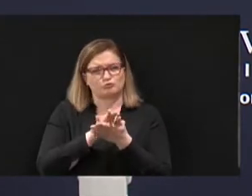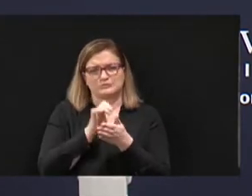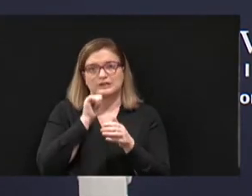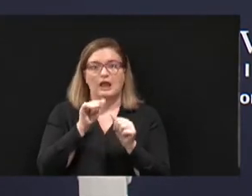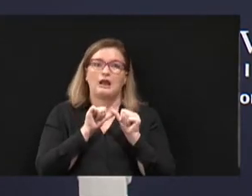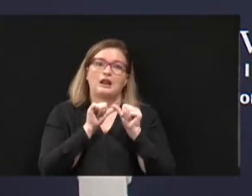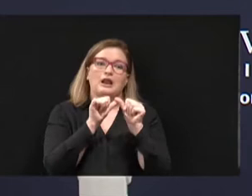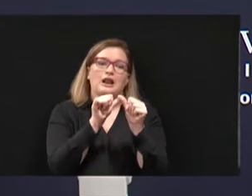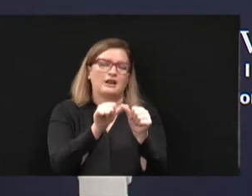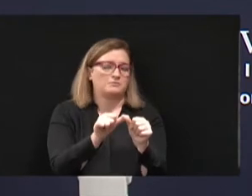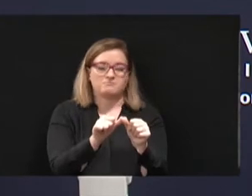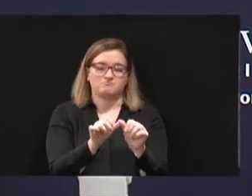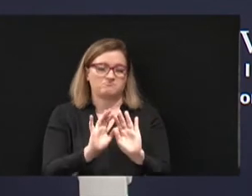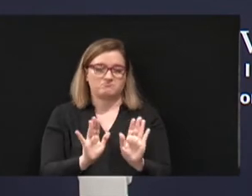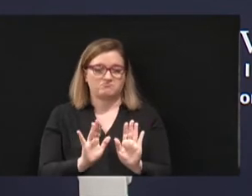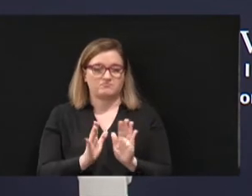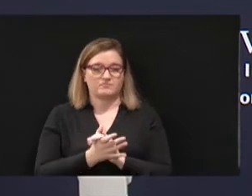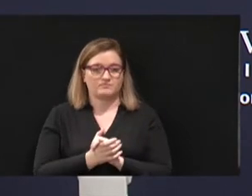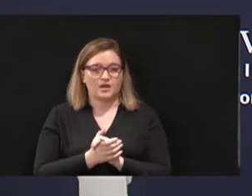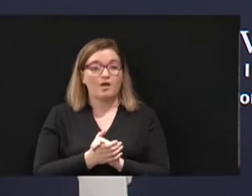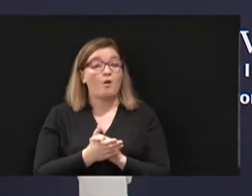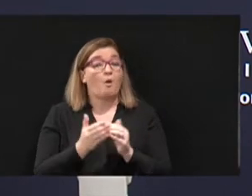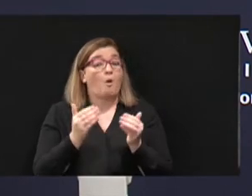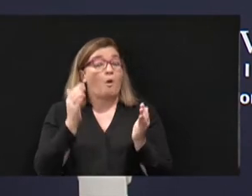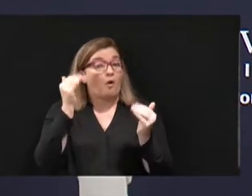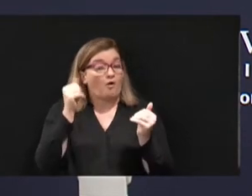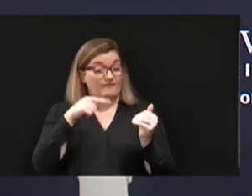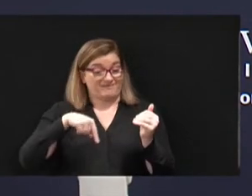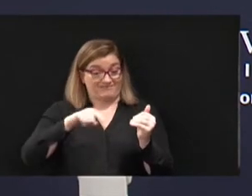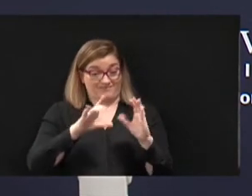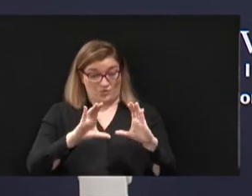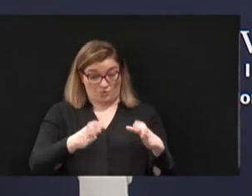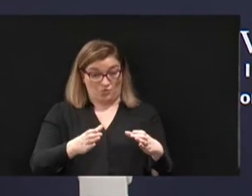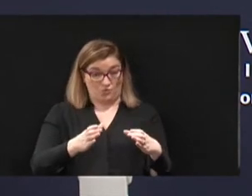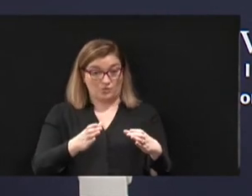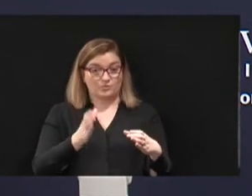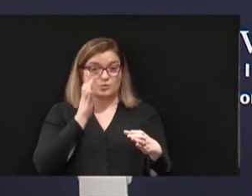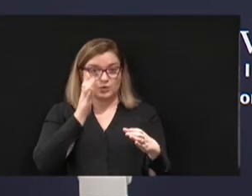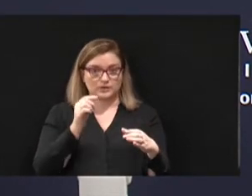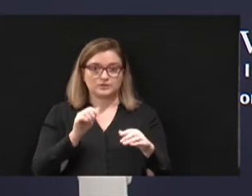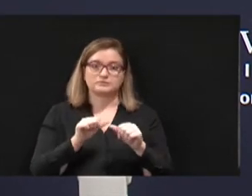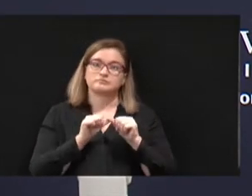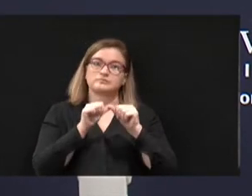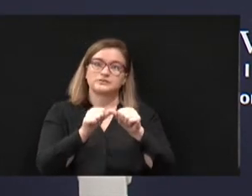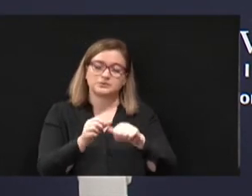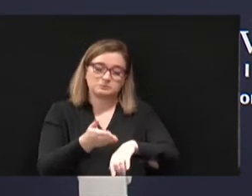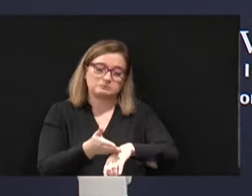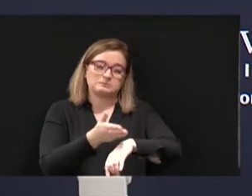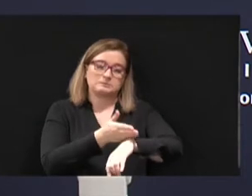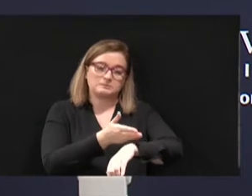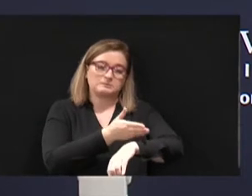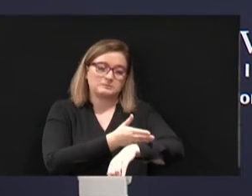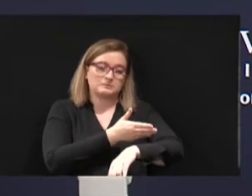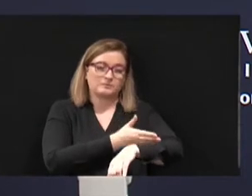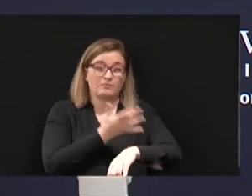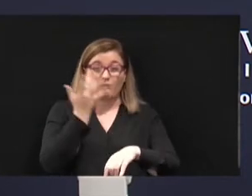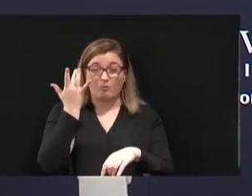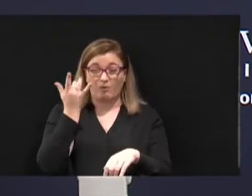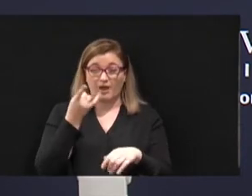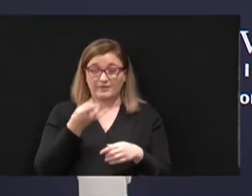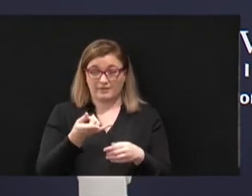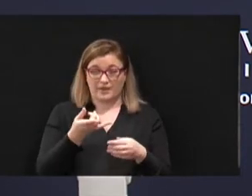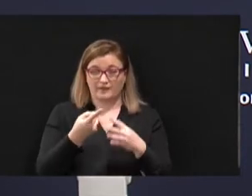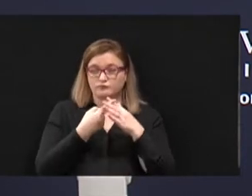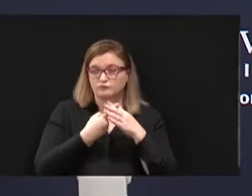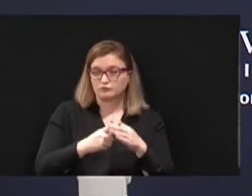as time goes on that they're going to be able to make gains because they're starting to learn what they need to